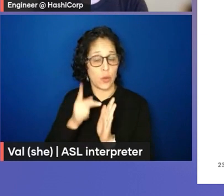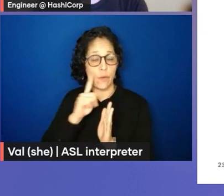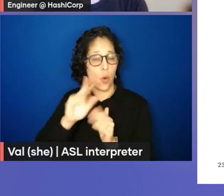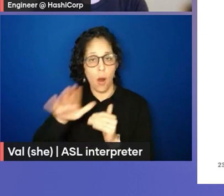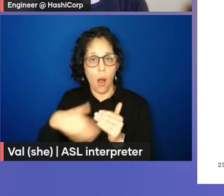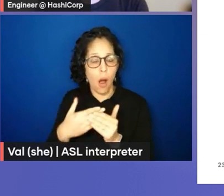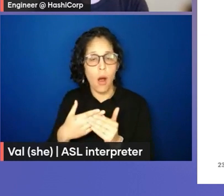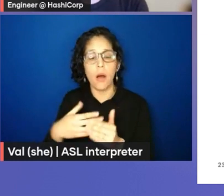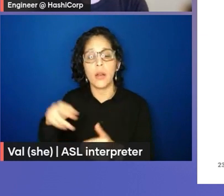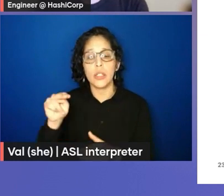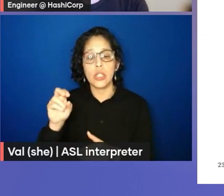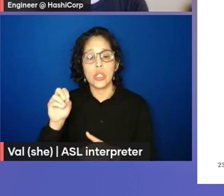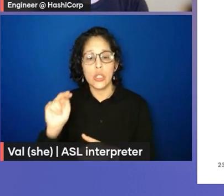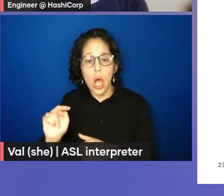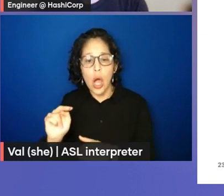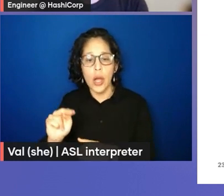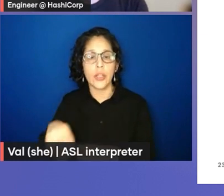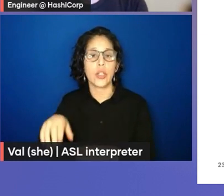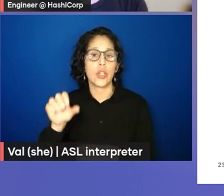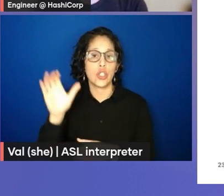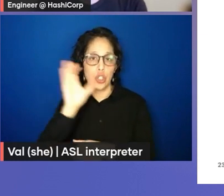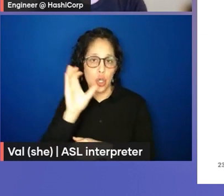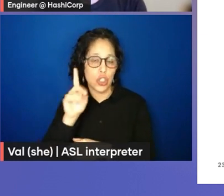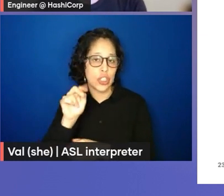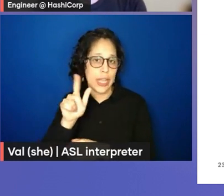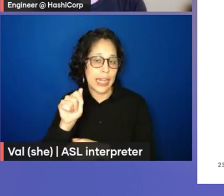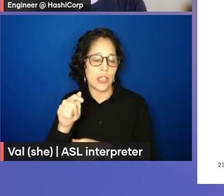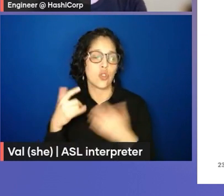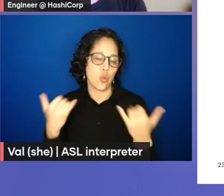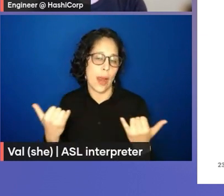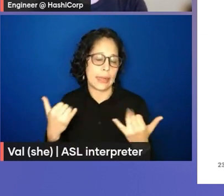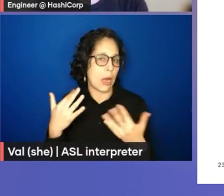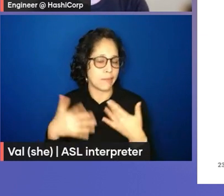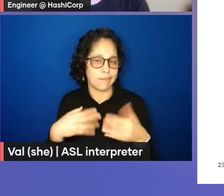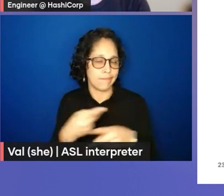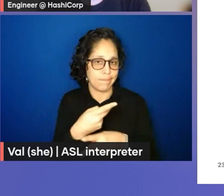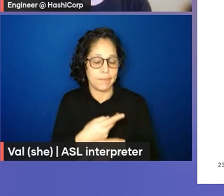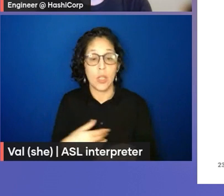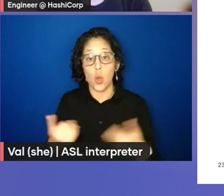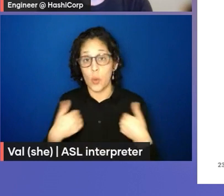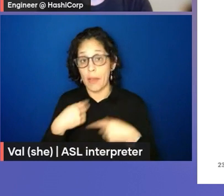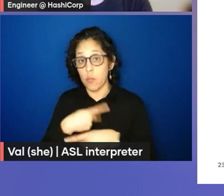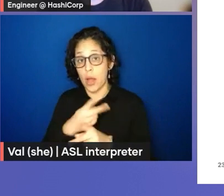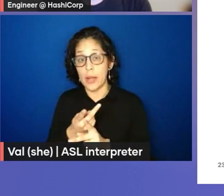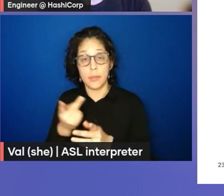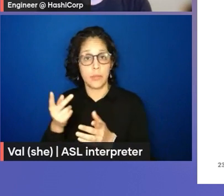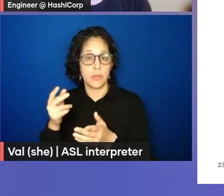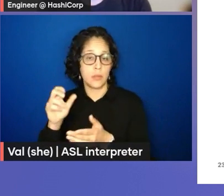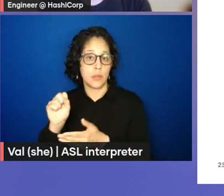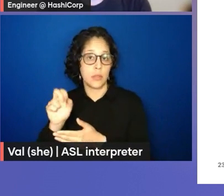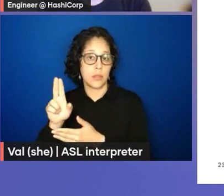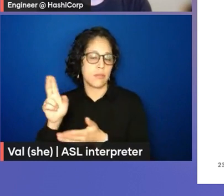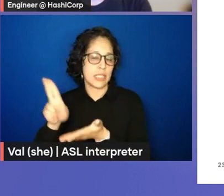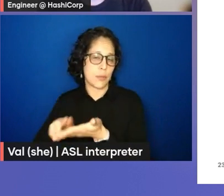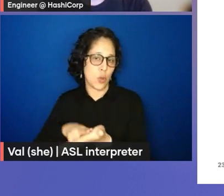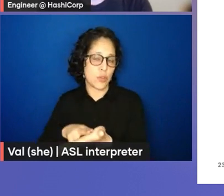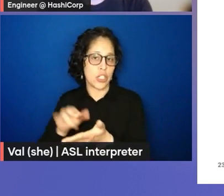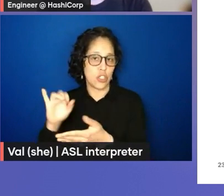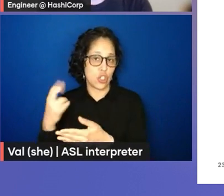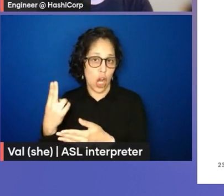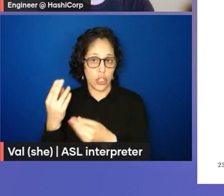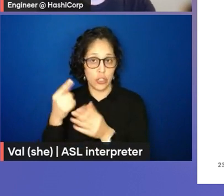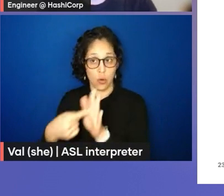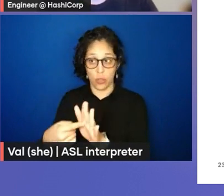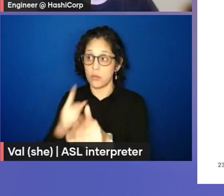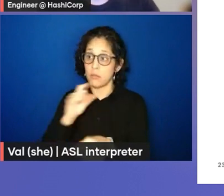non-search data. So that's in the works. We also have the product subscriptions that you saw that Josh showed you with the email notifications when a document is